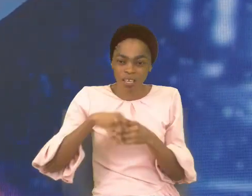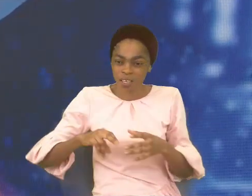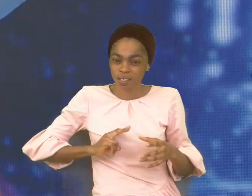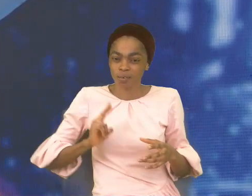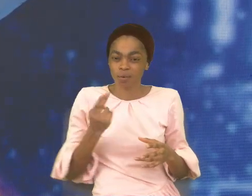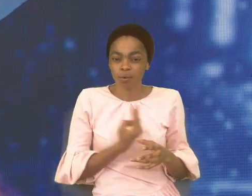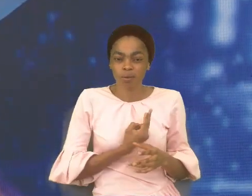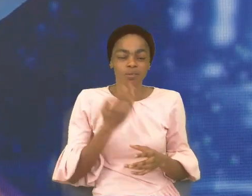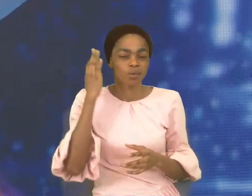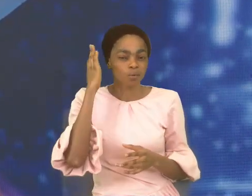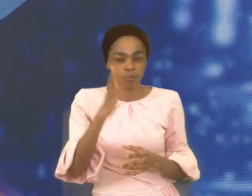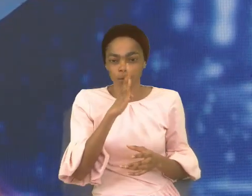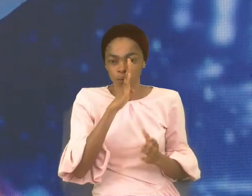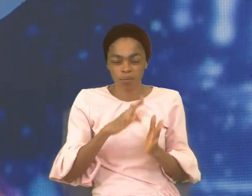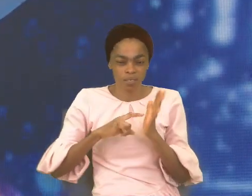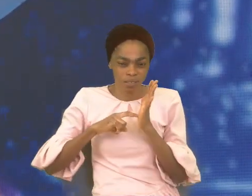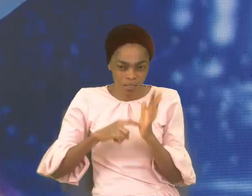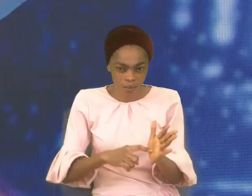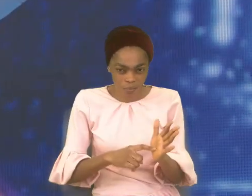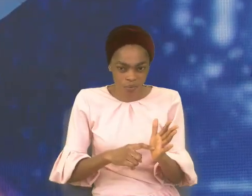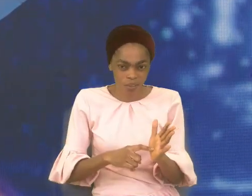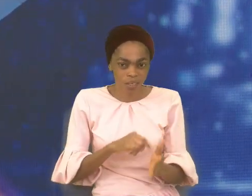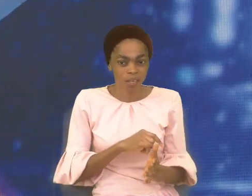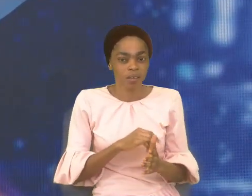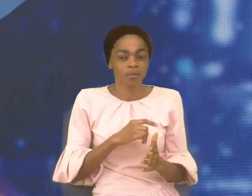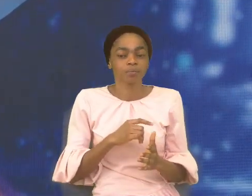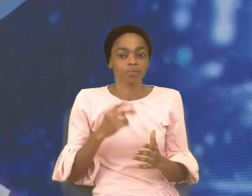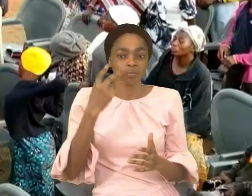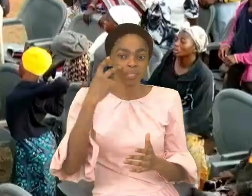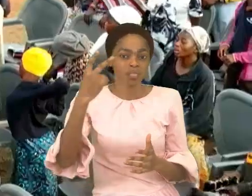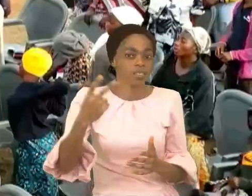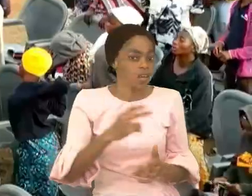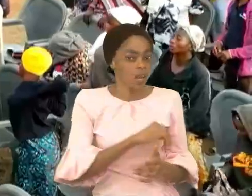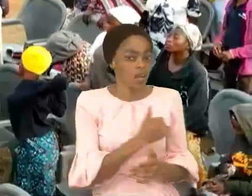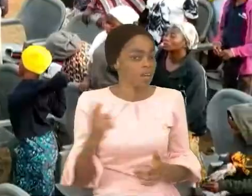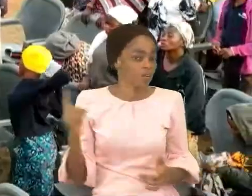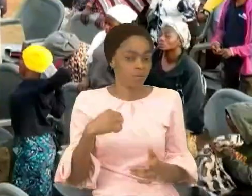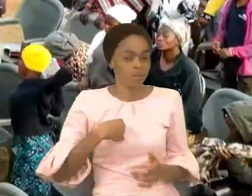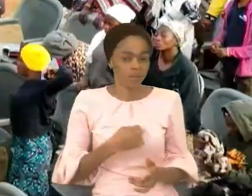we will stand. You will stand in Jesus' name. Amen.